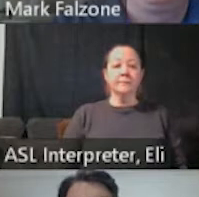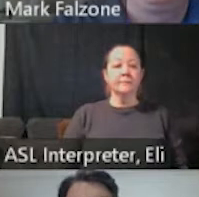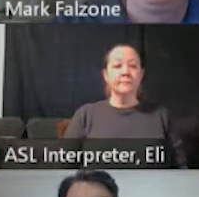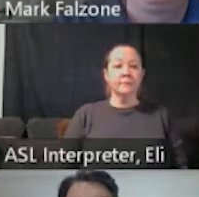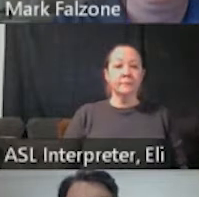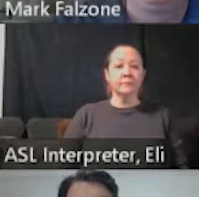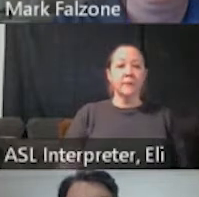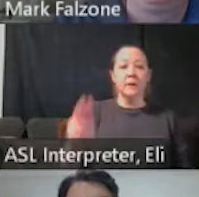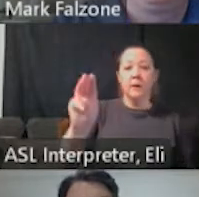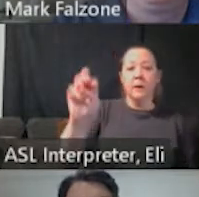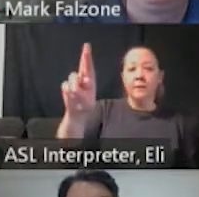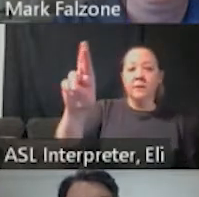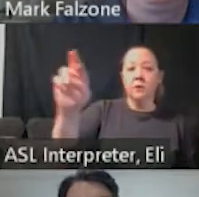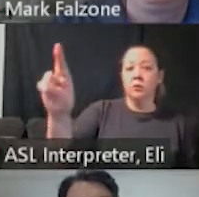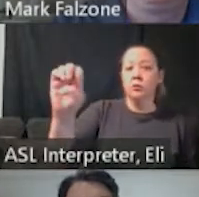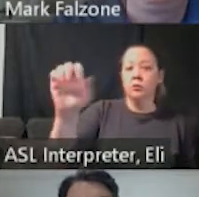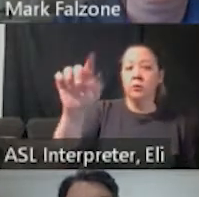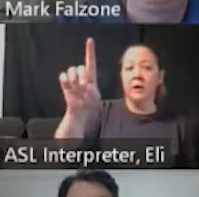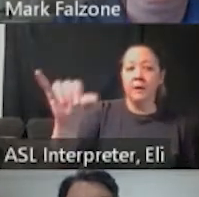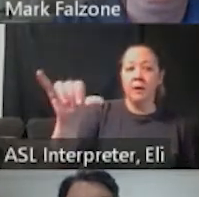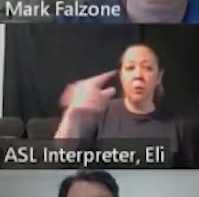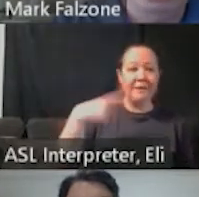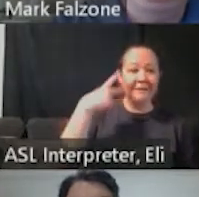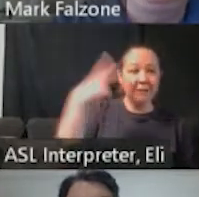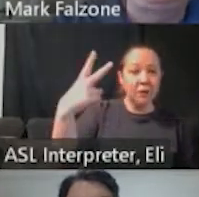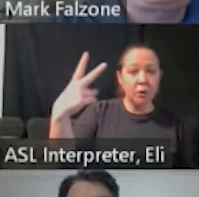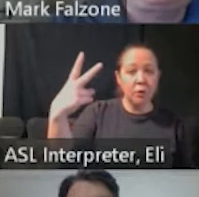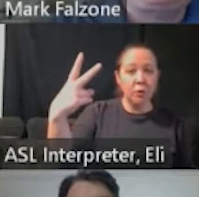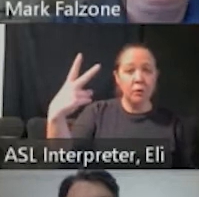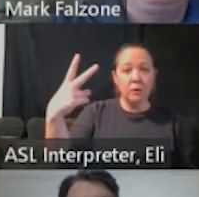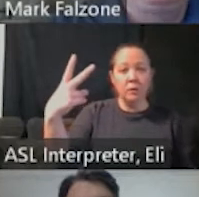Mr. Reddy, we see you unmuted from our end. Are you unmuted from your end?